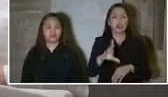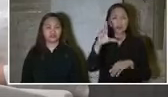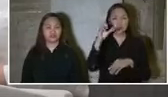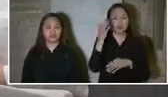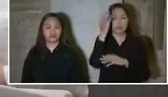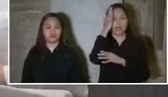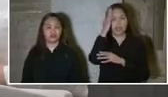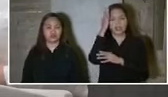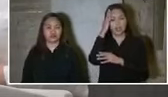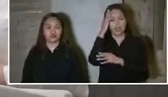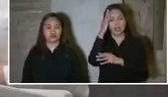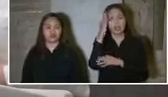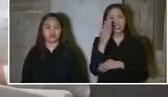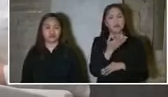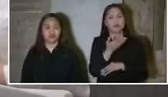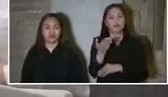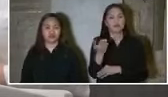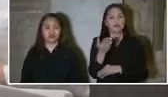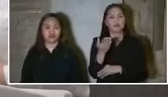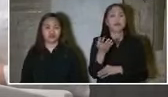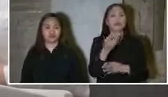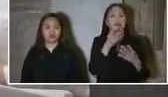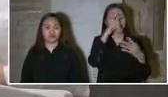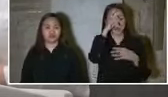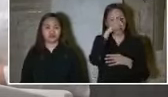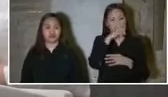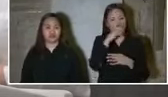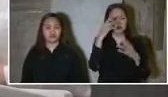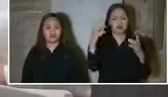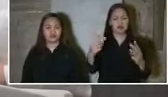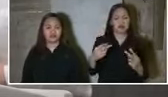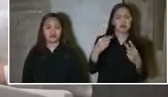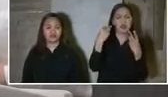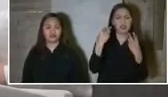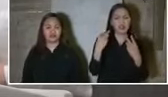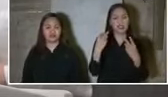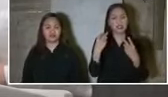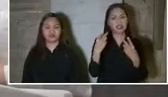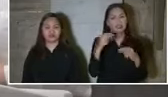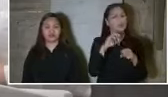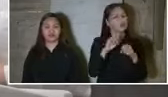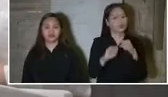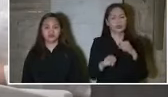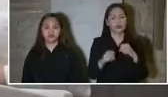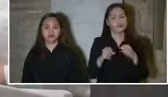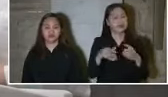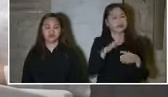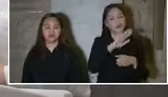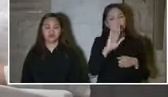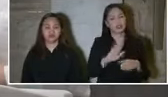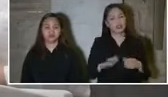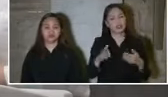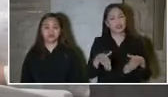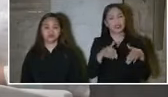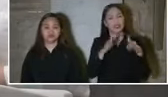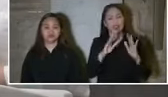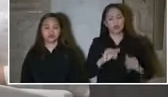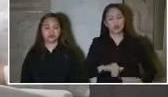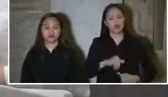thoughts of the wise, that they are vain. So let no one boast about